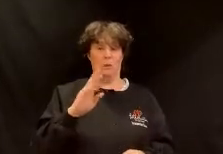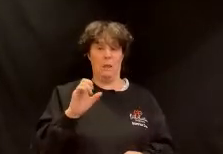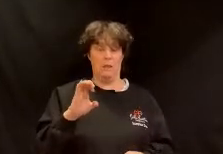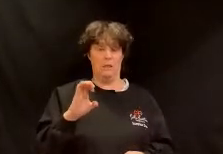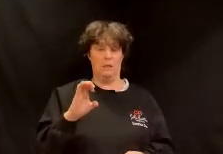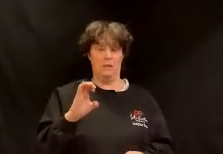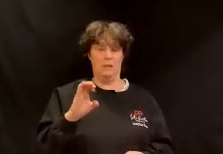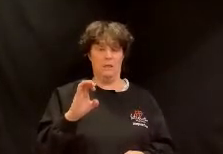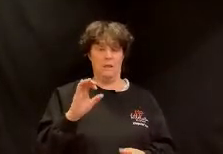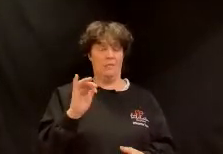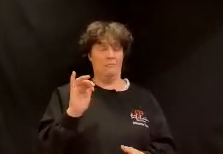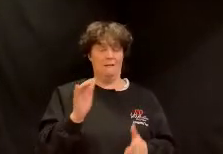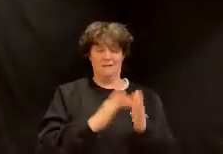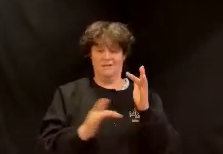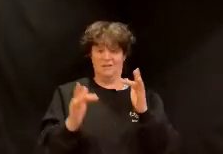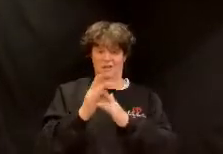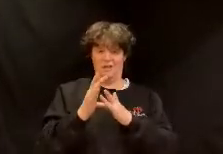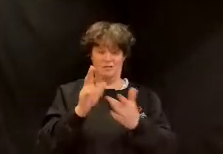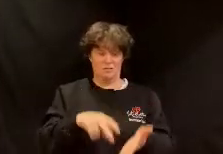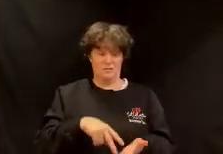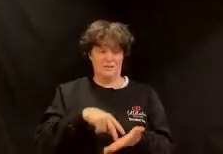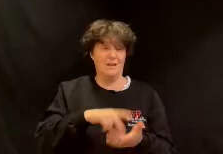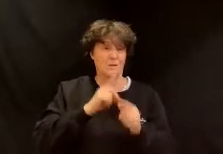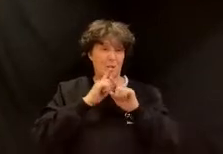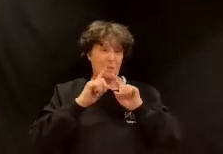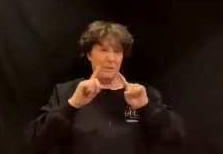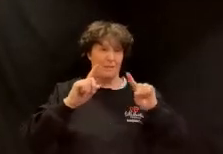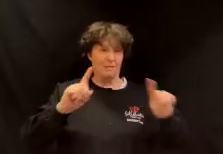So Jesus stands and proclaims,